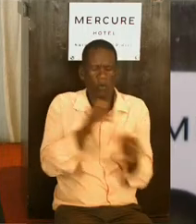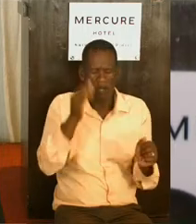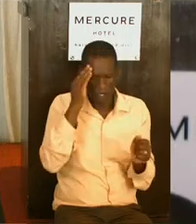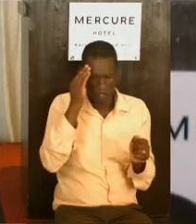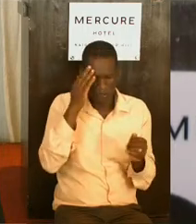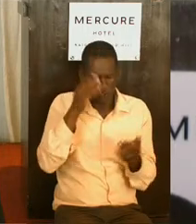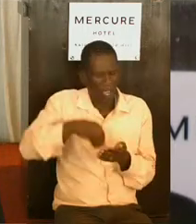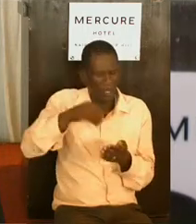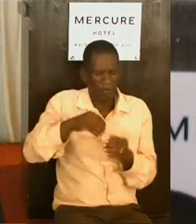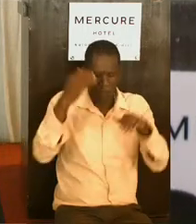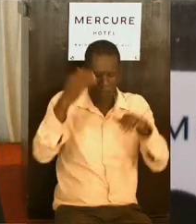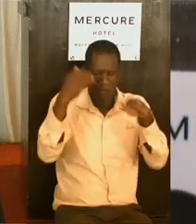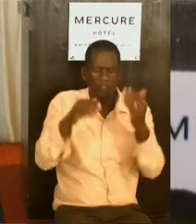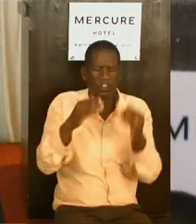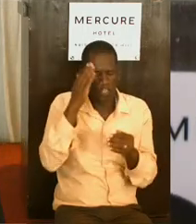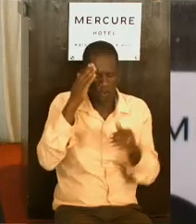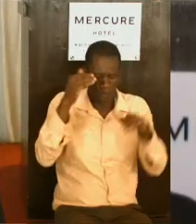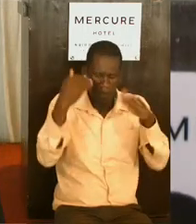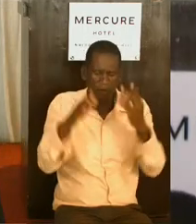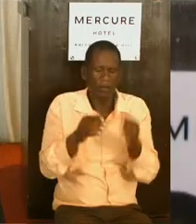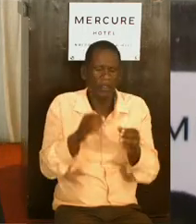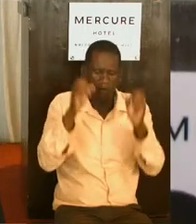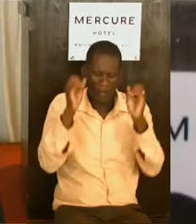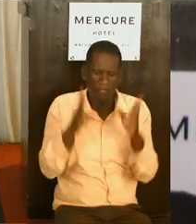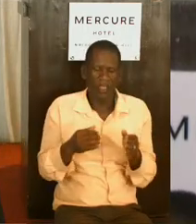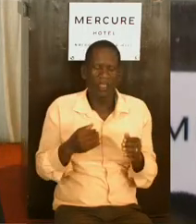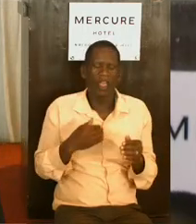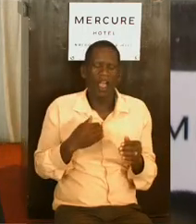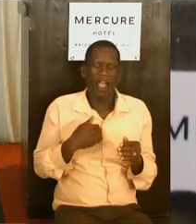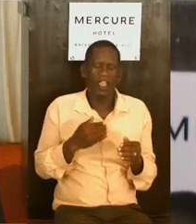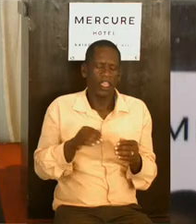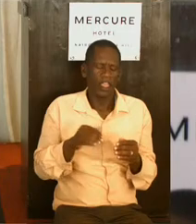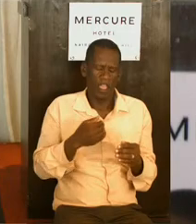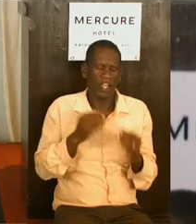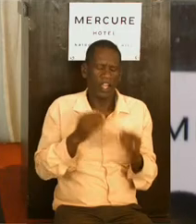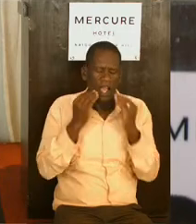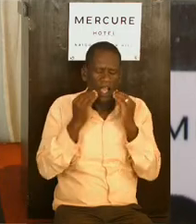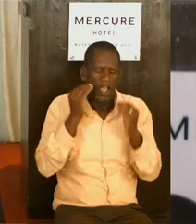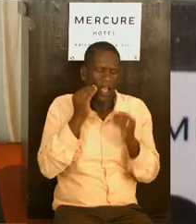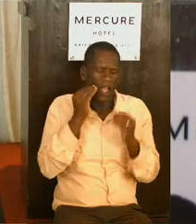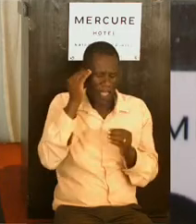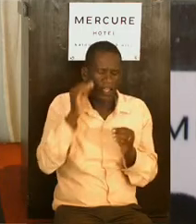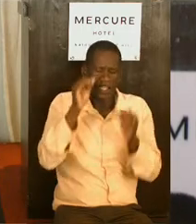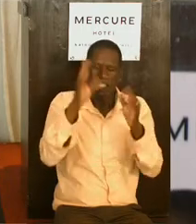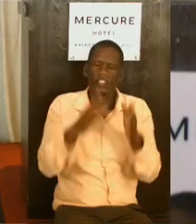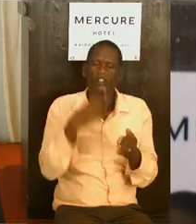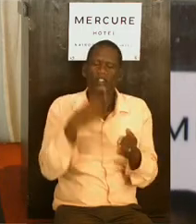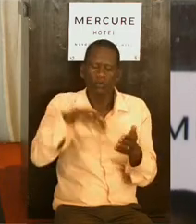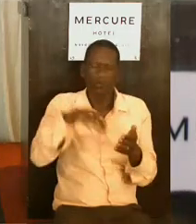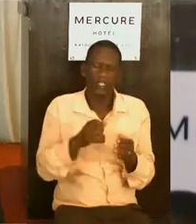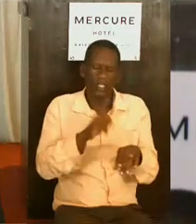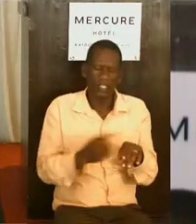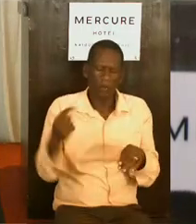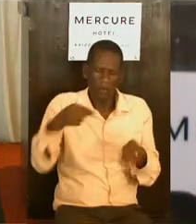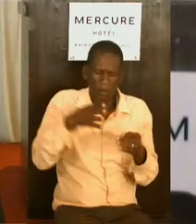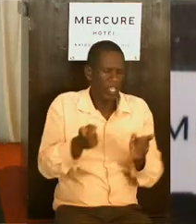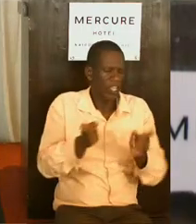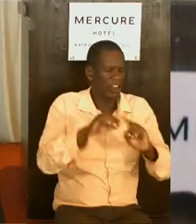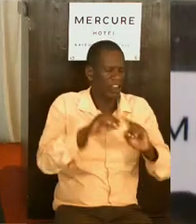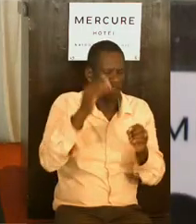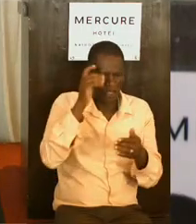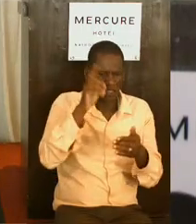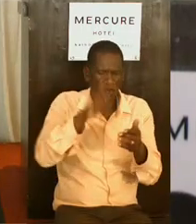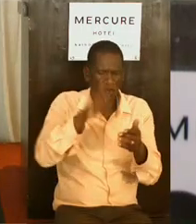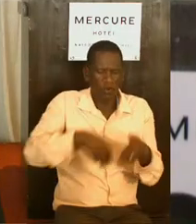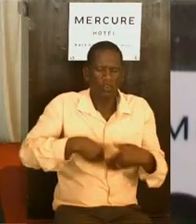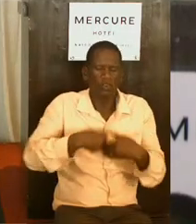and learned I had a head teacher who used to say when you come here don't just think that what we give